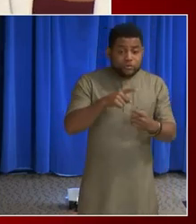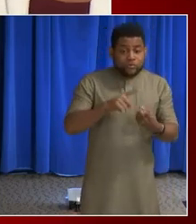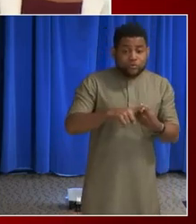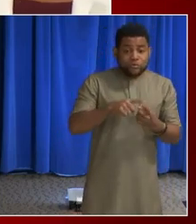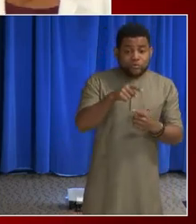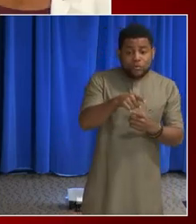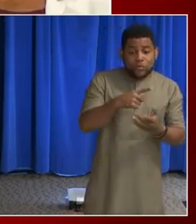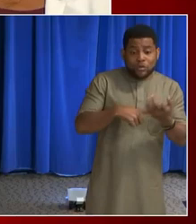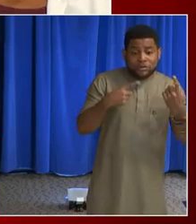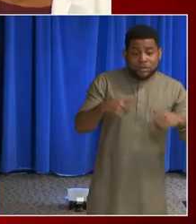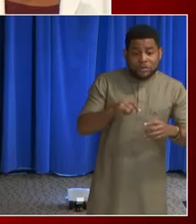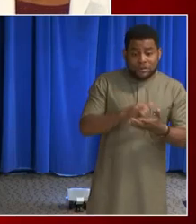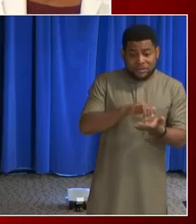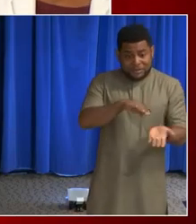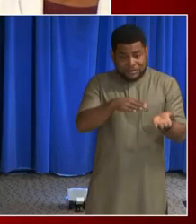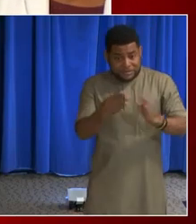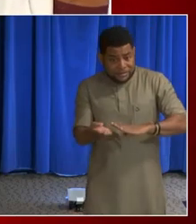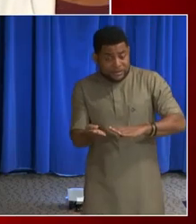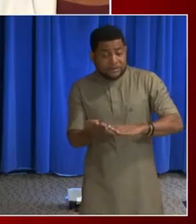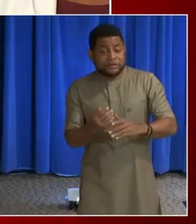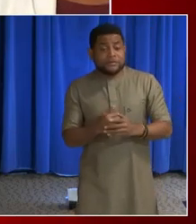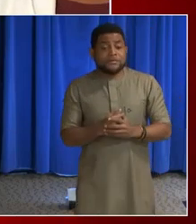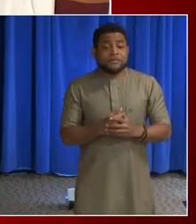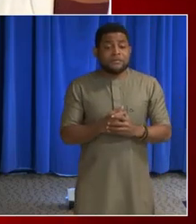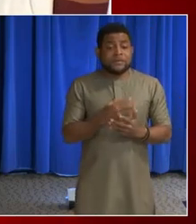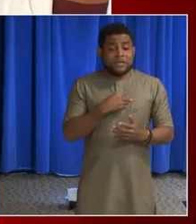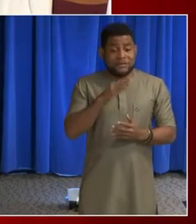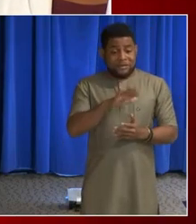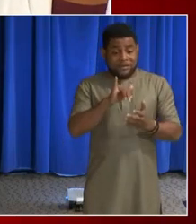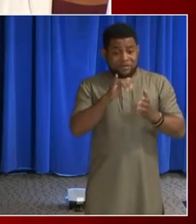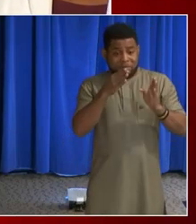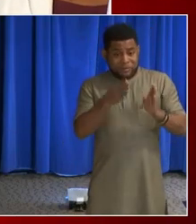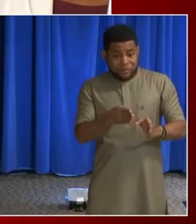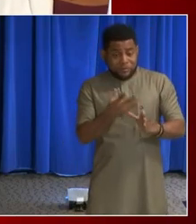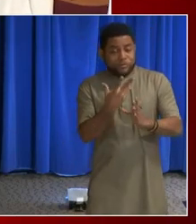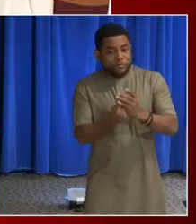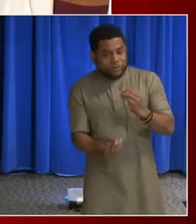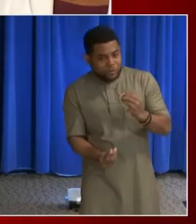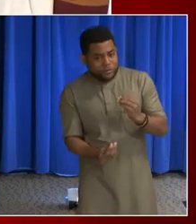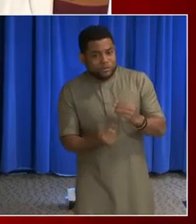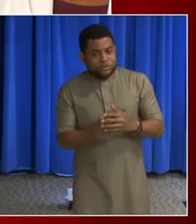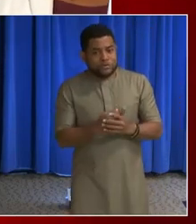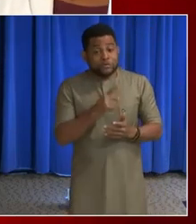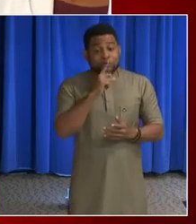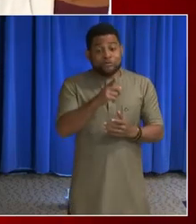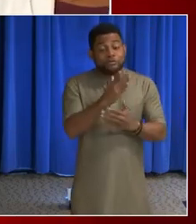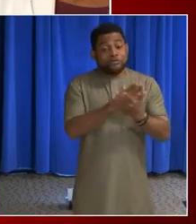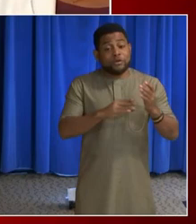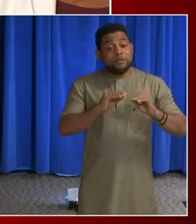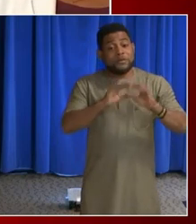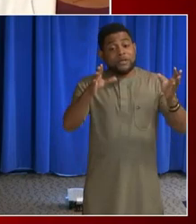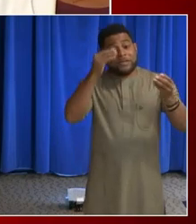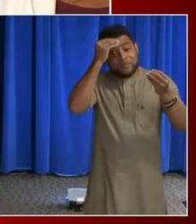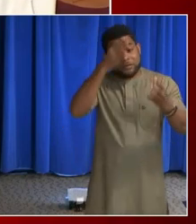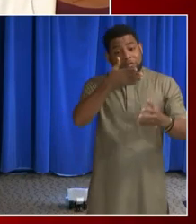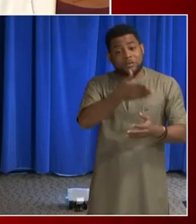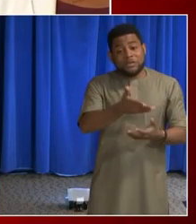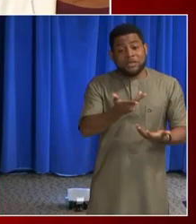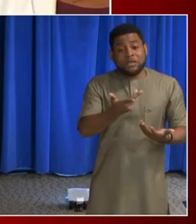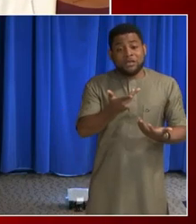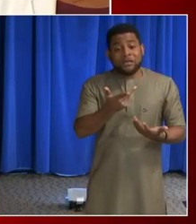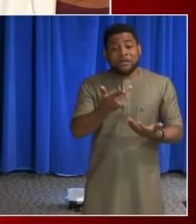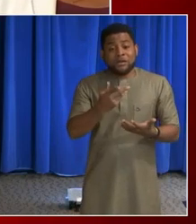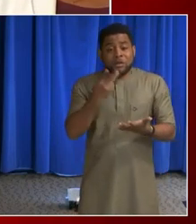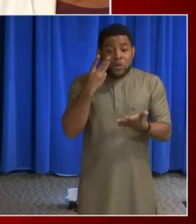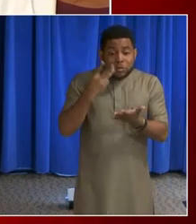contributed to the death, and his actions in this case, there was some clear information in terms of witness information.